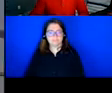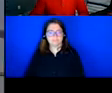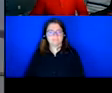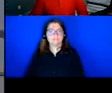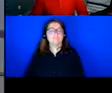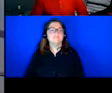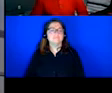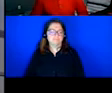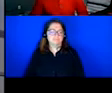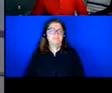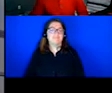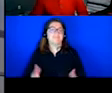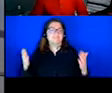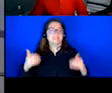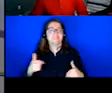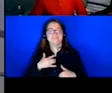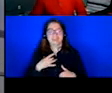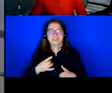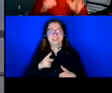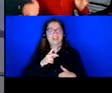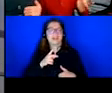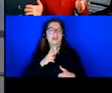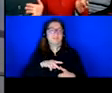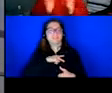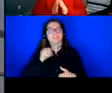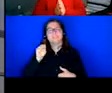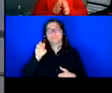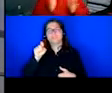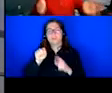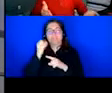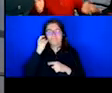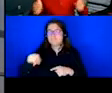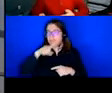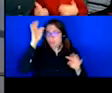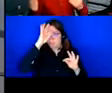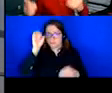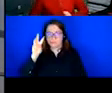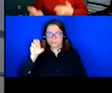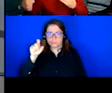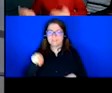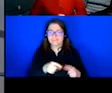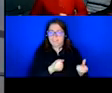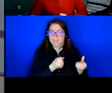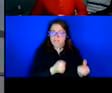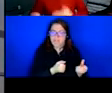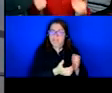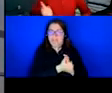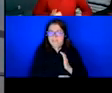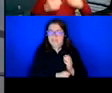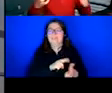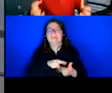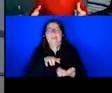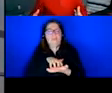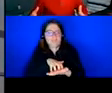Next up, I kind of like to do a personal SWOT. So that for those who don't know what SWOT means, it's a strengths, weaknesses, opportunities, threats assessment as